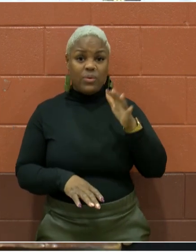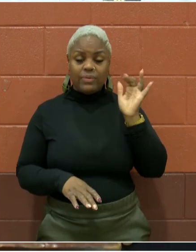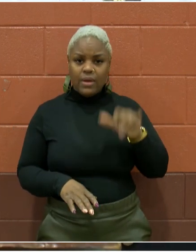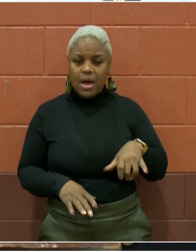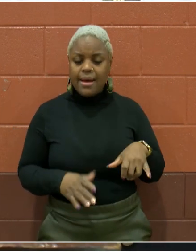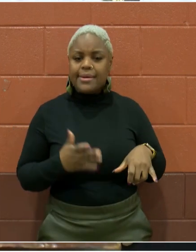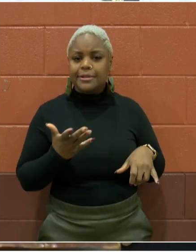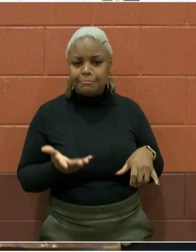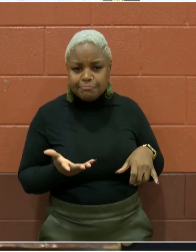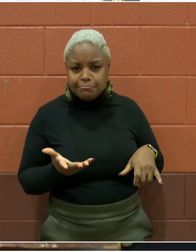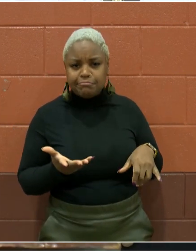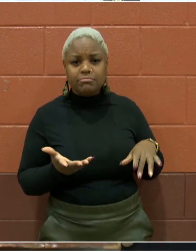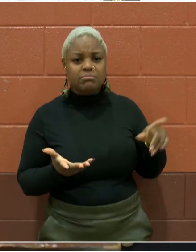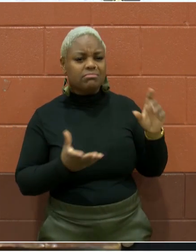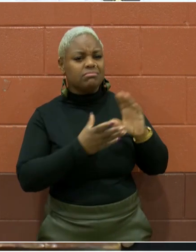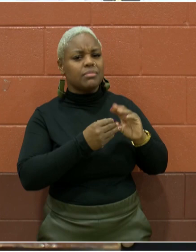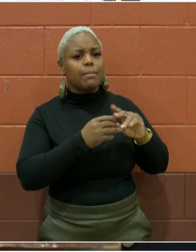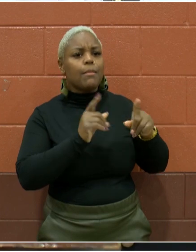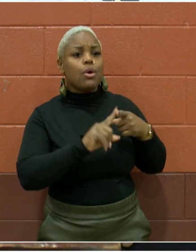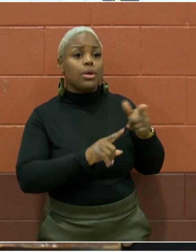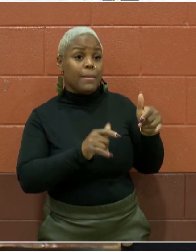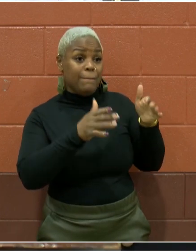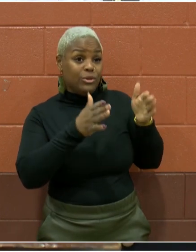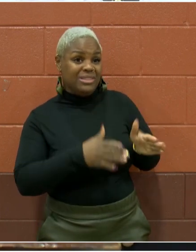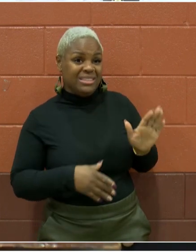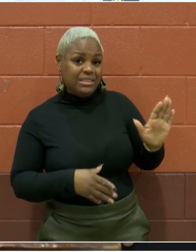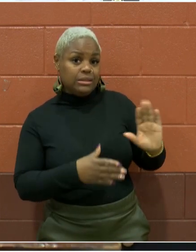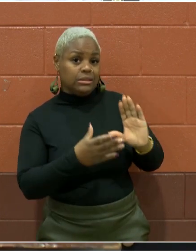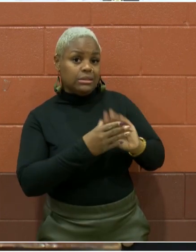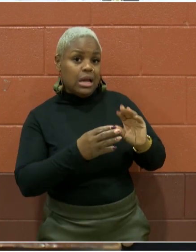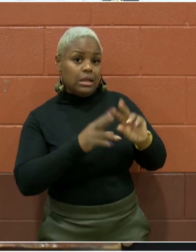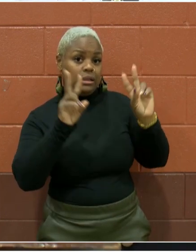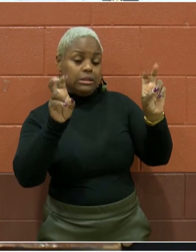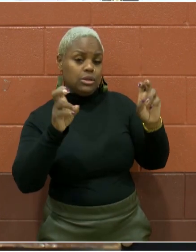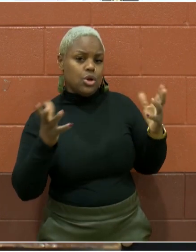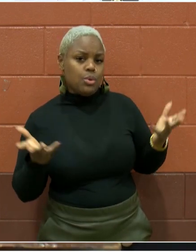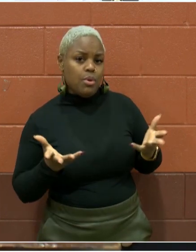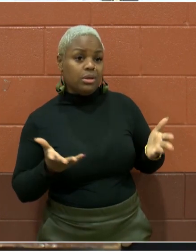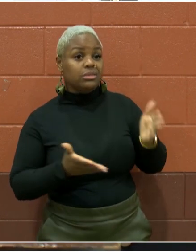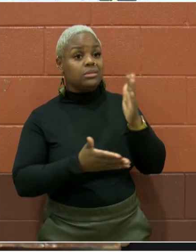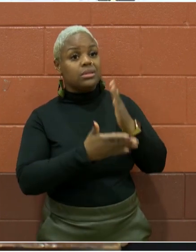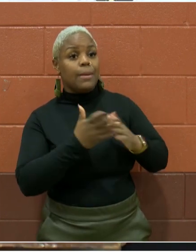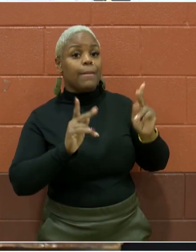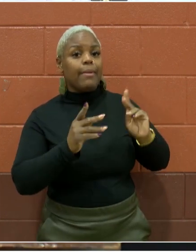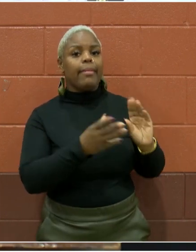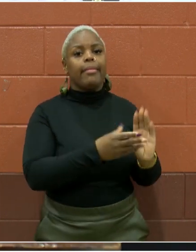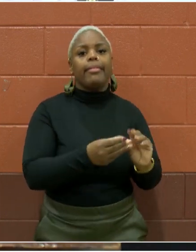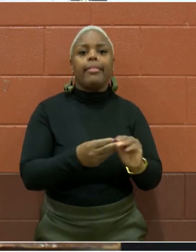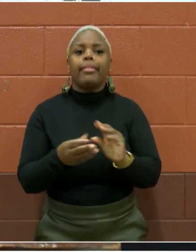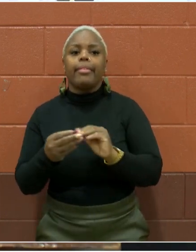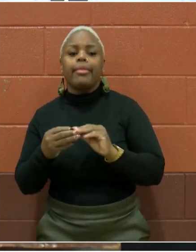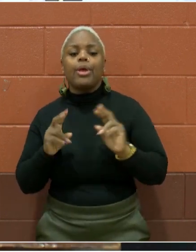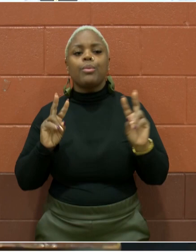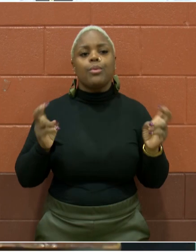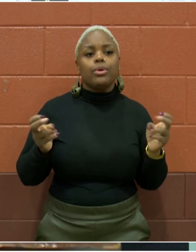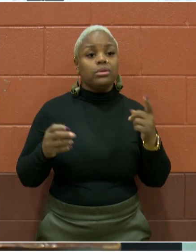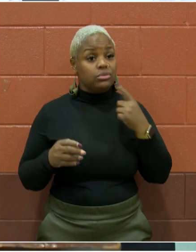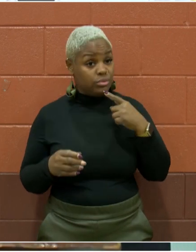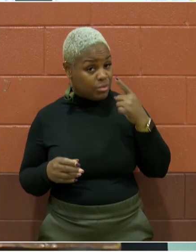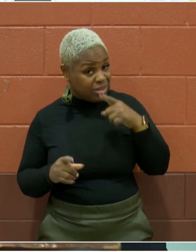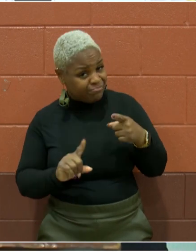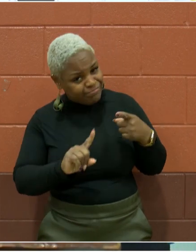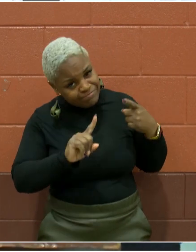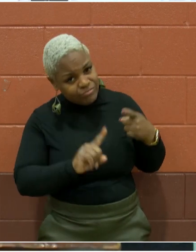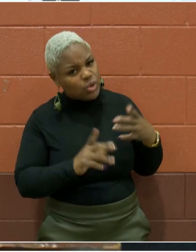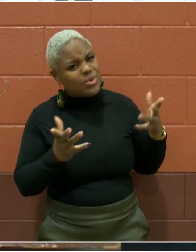the individual, the suspect, actually said? Where there's some stuff that's been floating around as quotes. Can you give us some specificity on